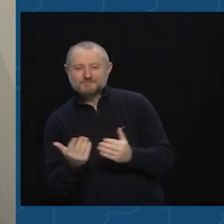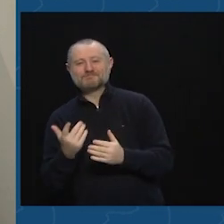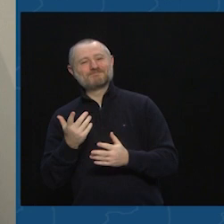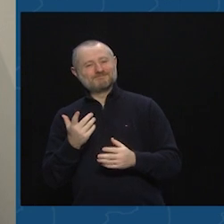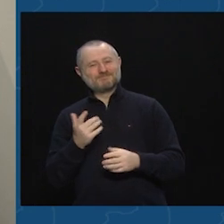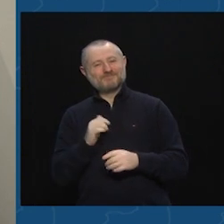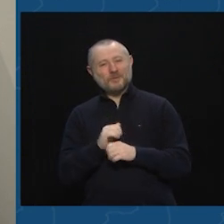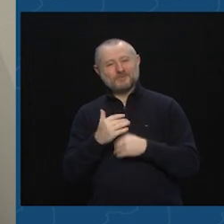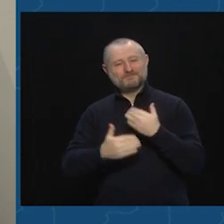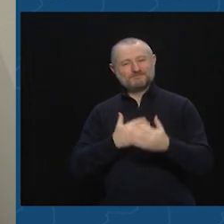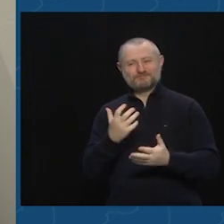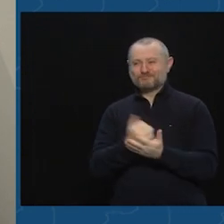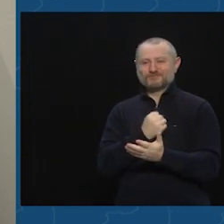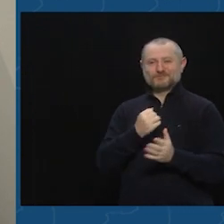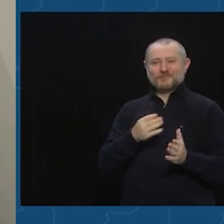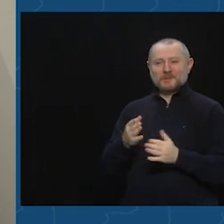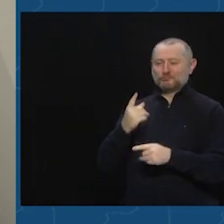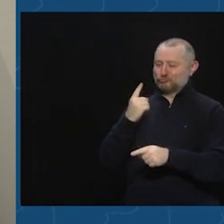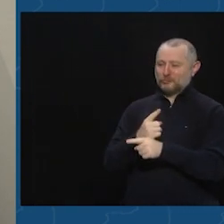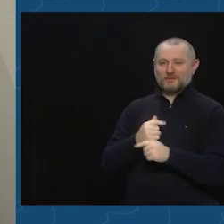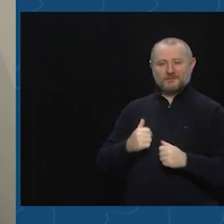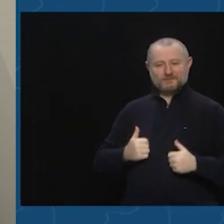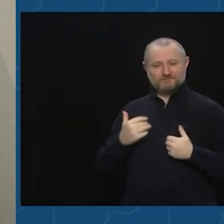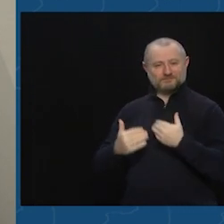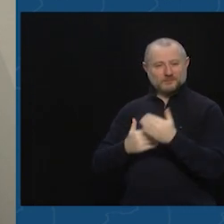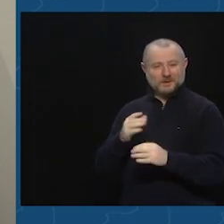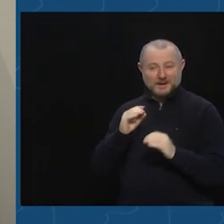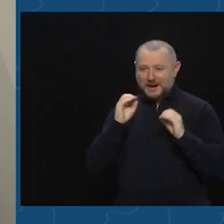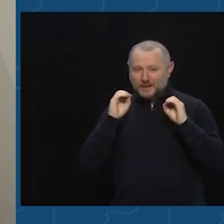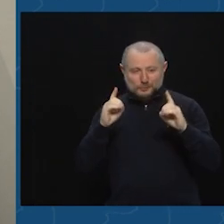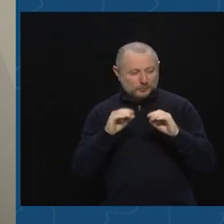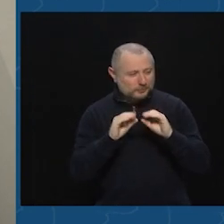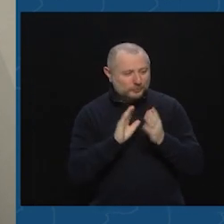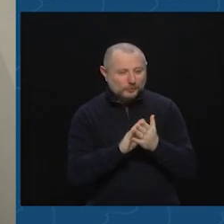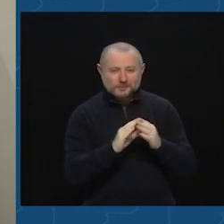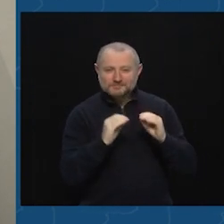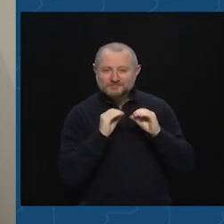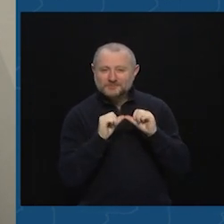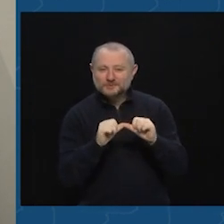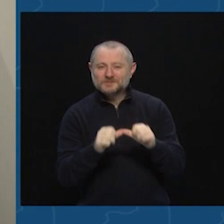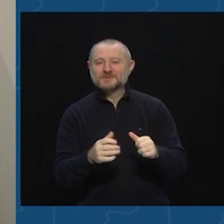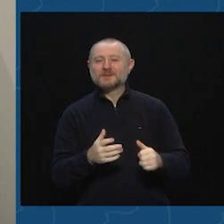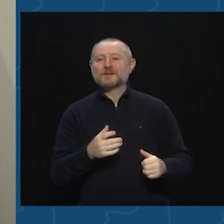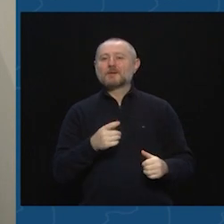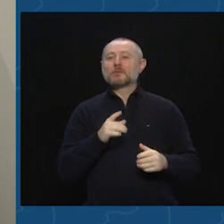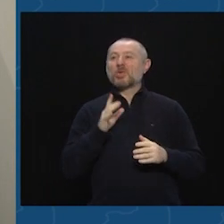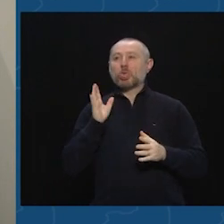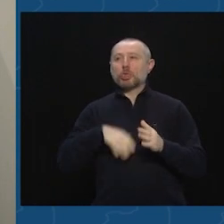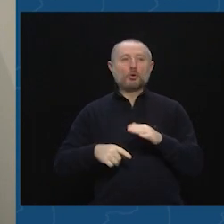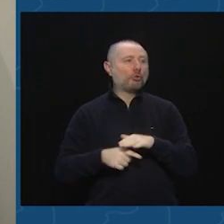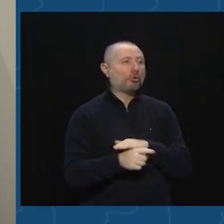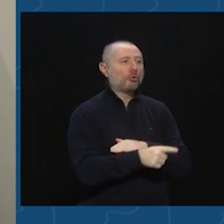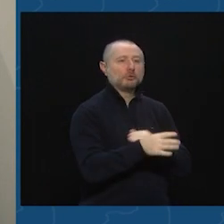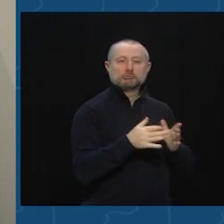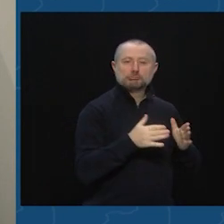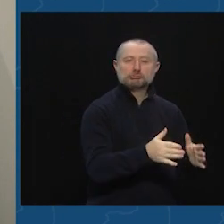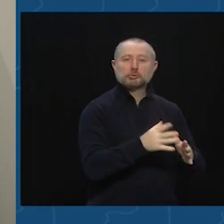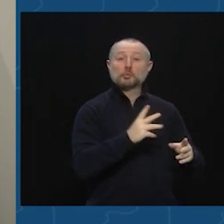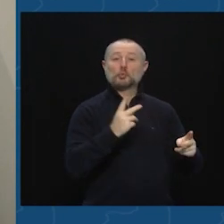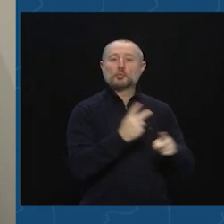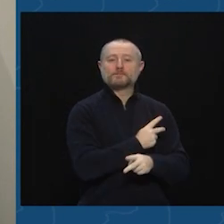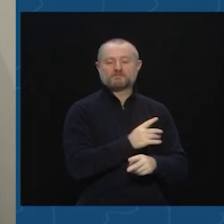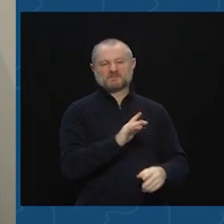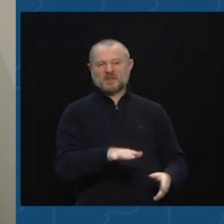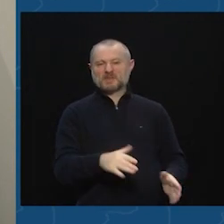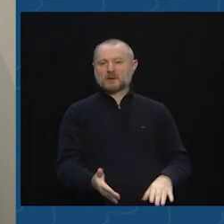right steps, continue their education, and do not end up in the streets or else worse, in a morgue themselves. That's what our focus is on right